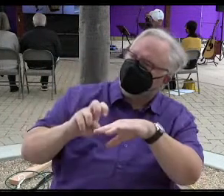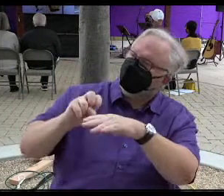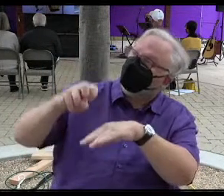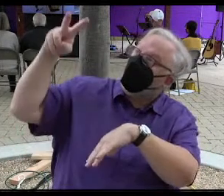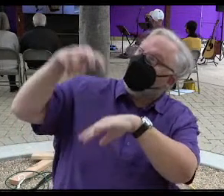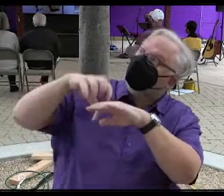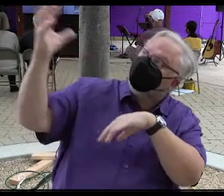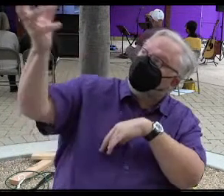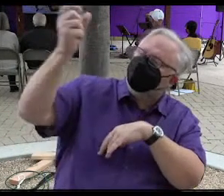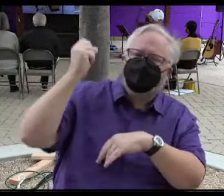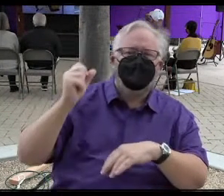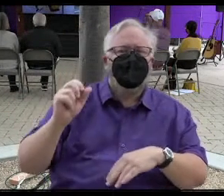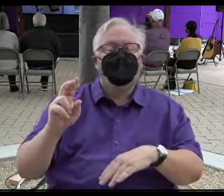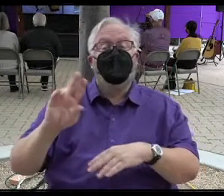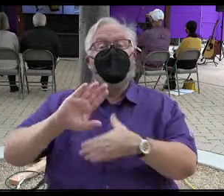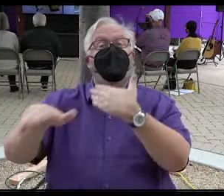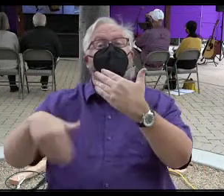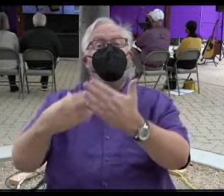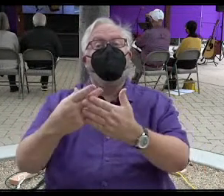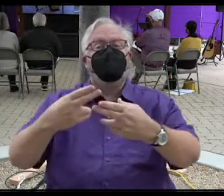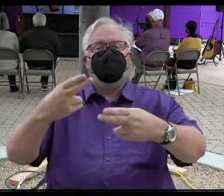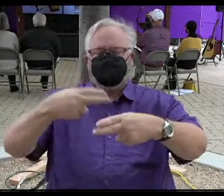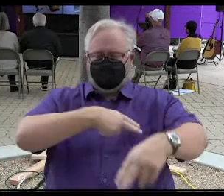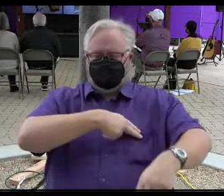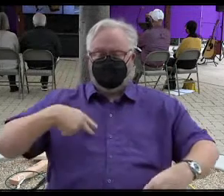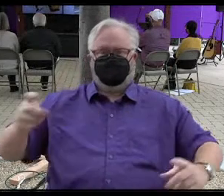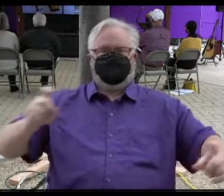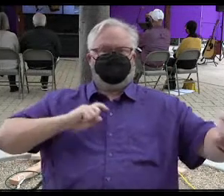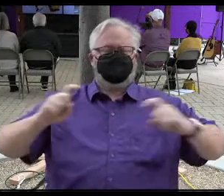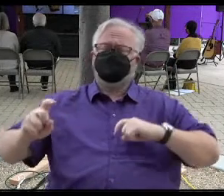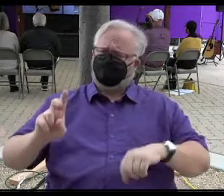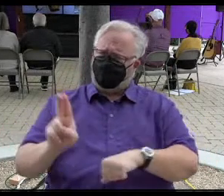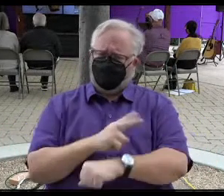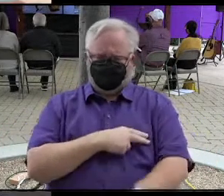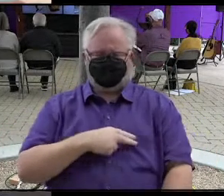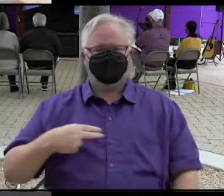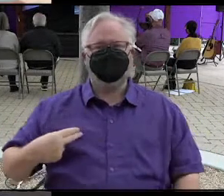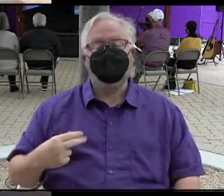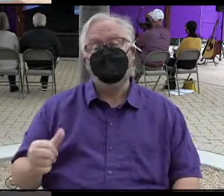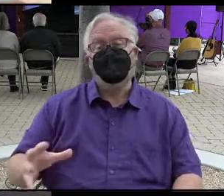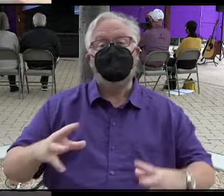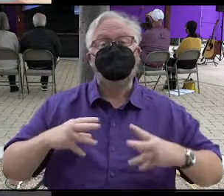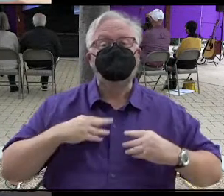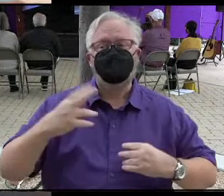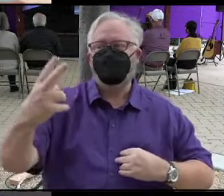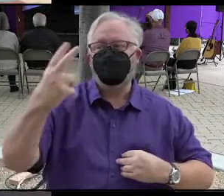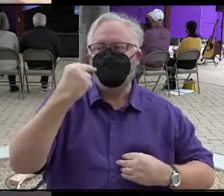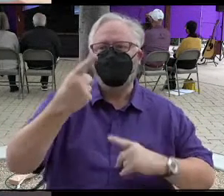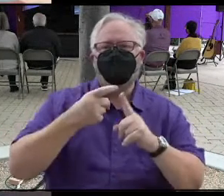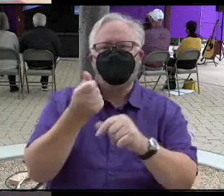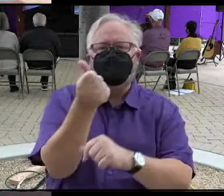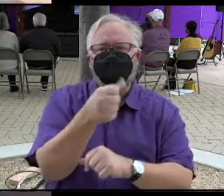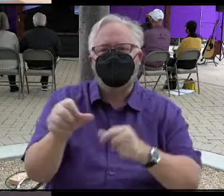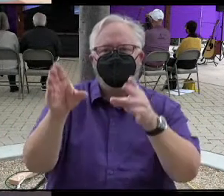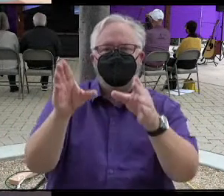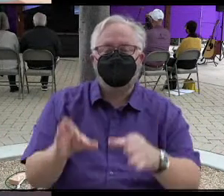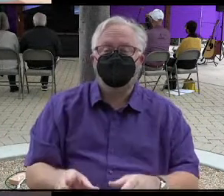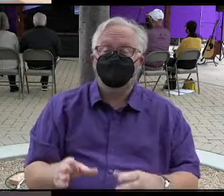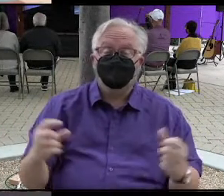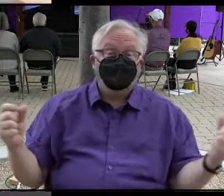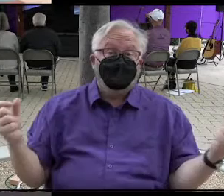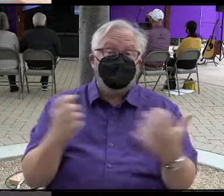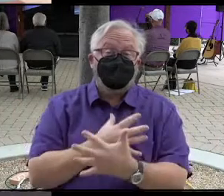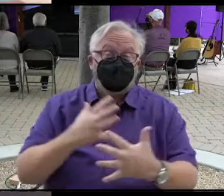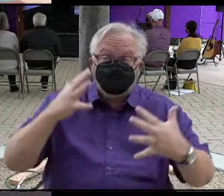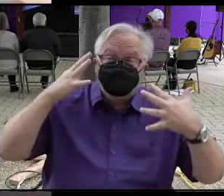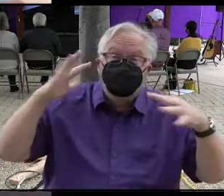words thrown at me and I won't take no from anyone. I'm not afraid to make some noise.